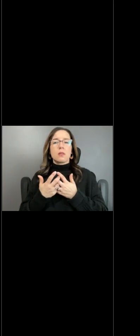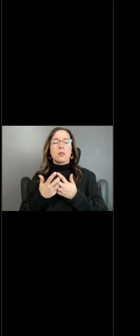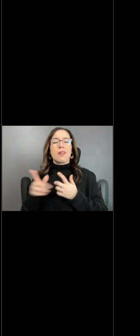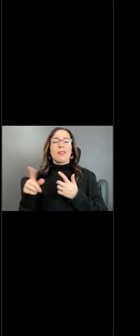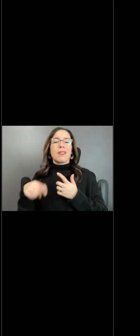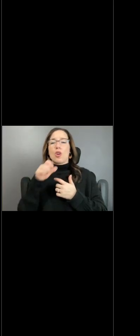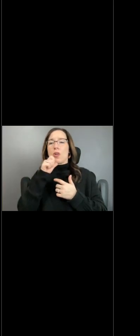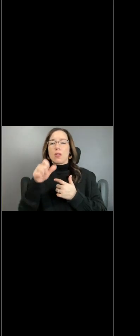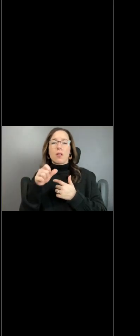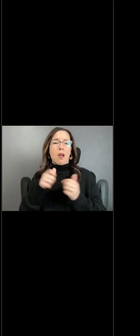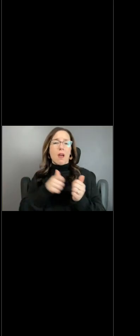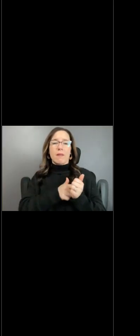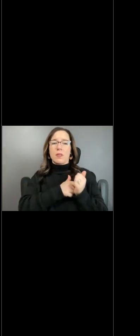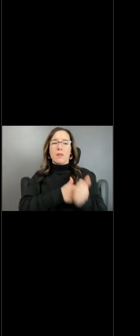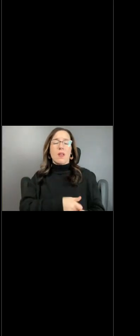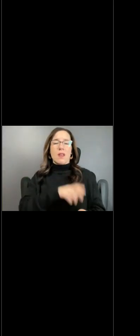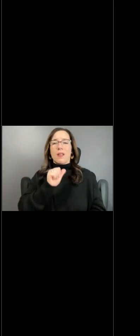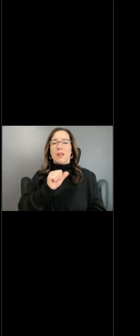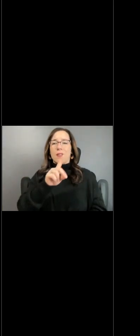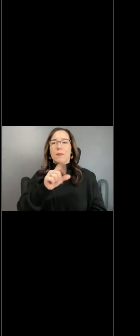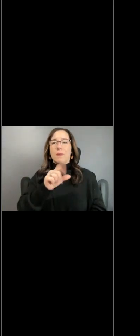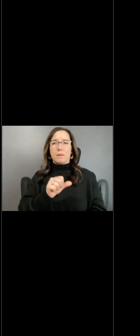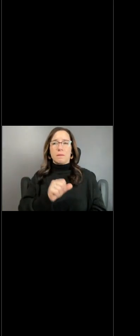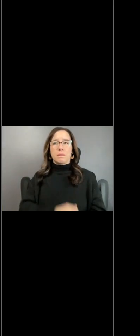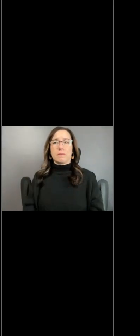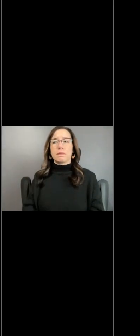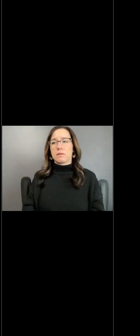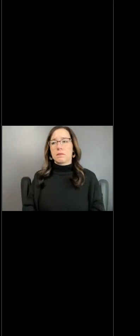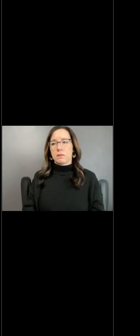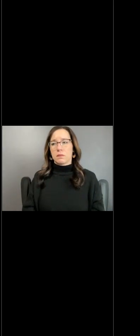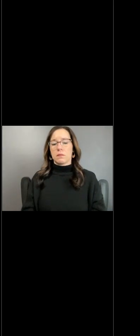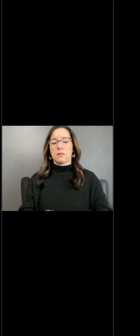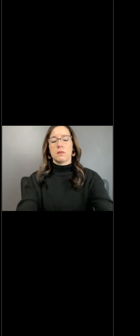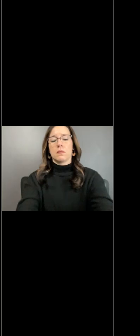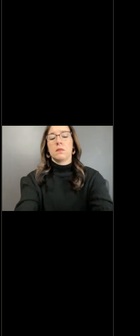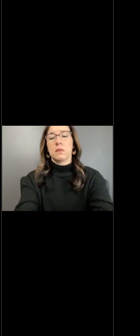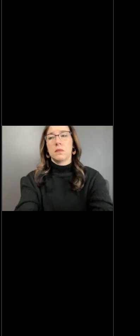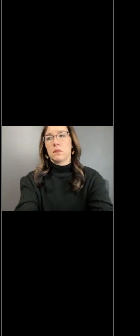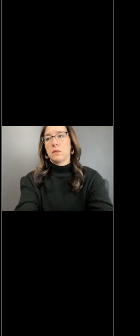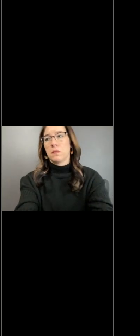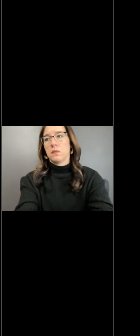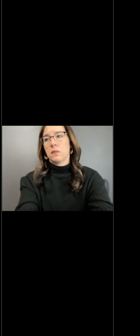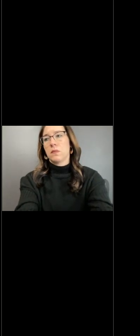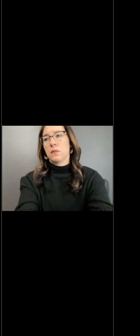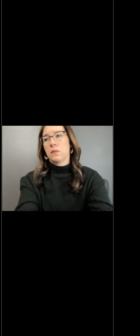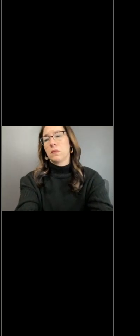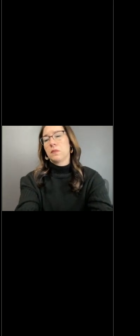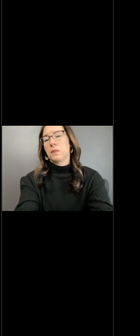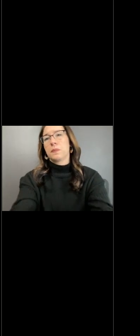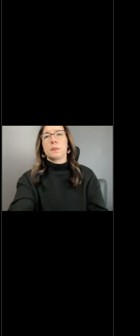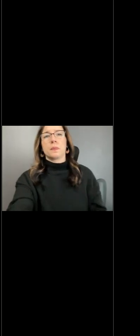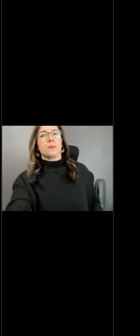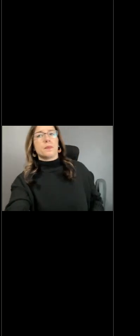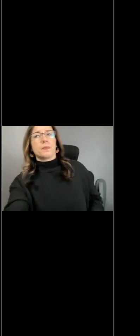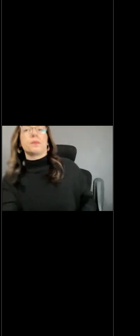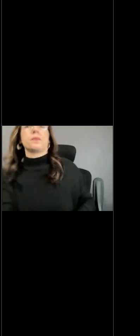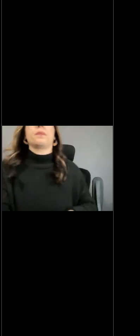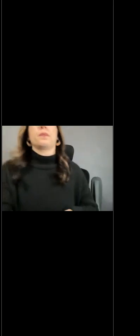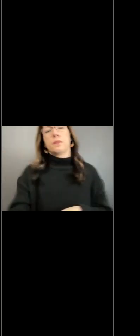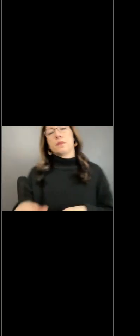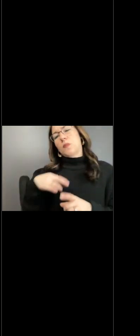not subject to the ADA. Now, for instance, rental offices